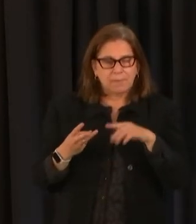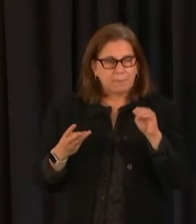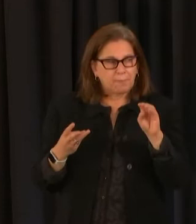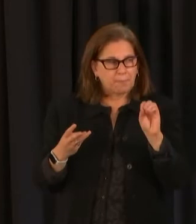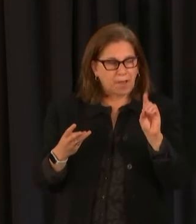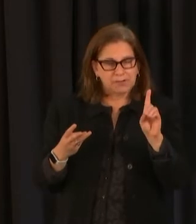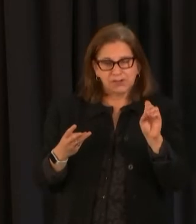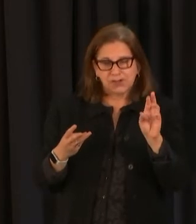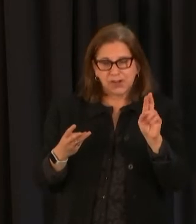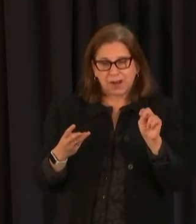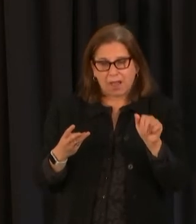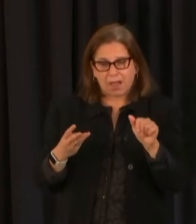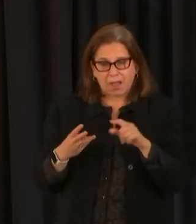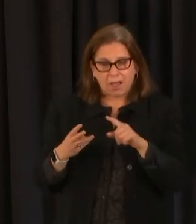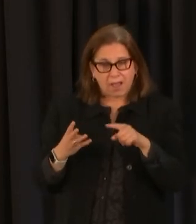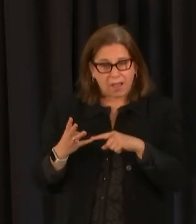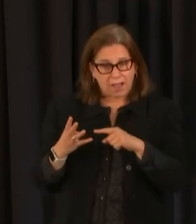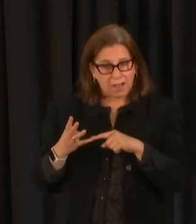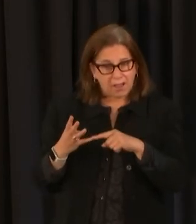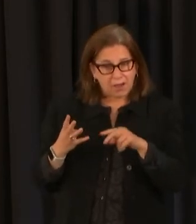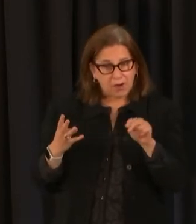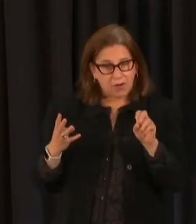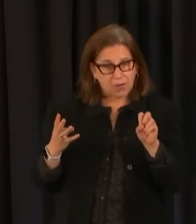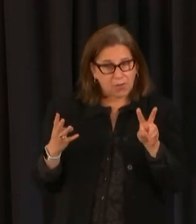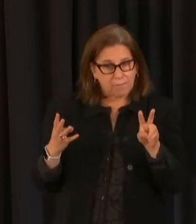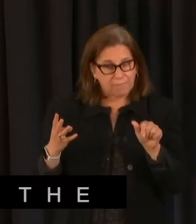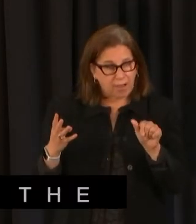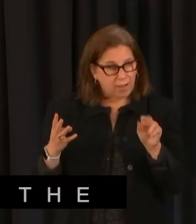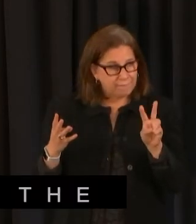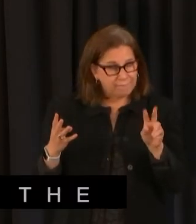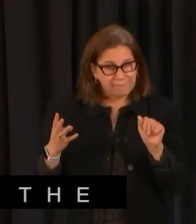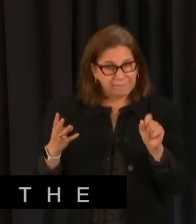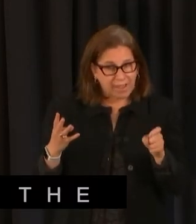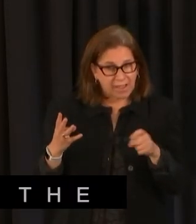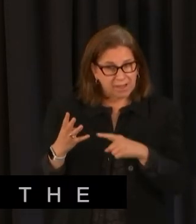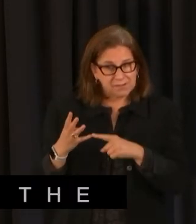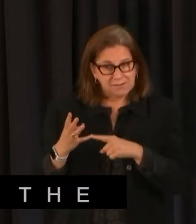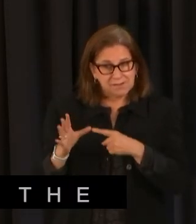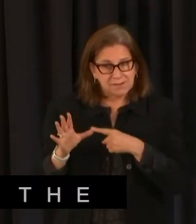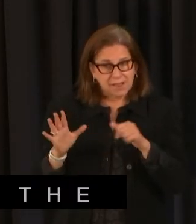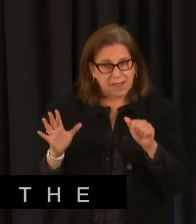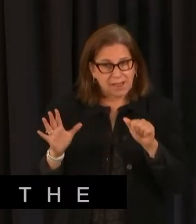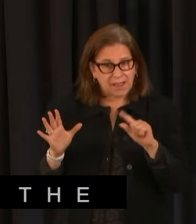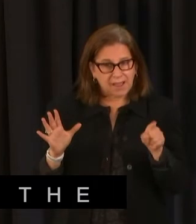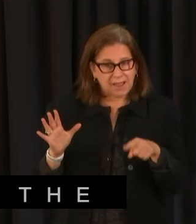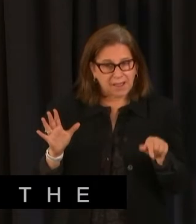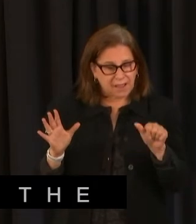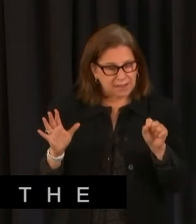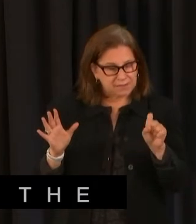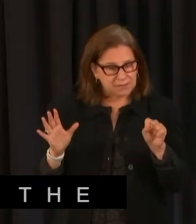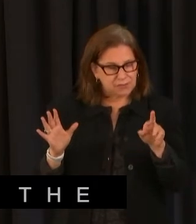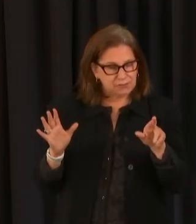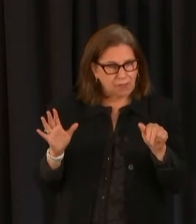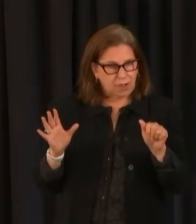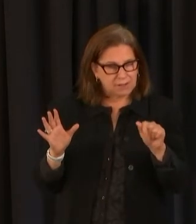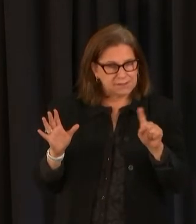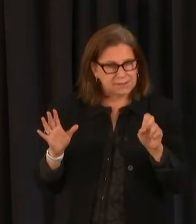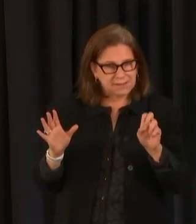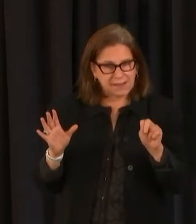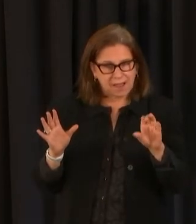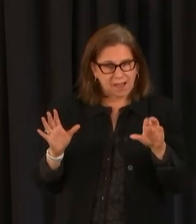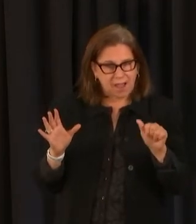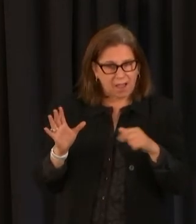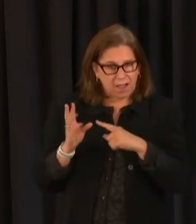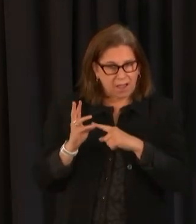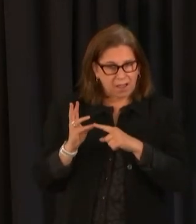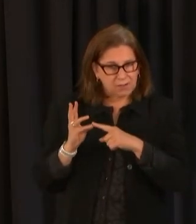do have Novavax, which is in the process, and AstraZeneca, if it gets its act together, it'll be in the process.